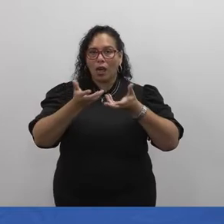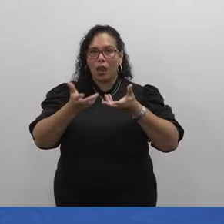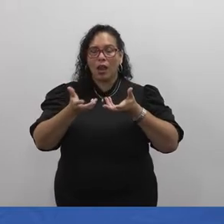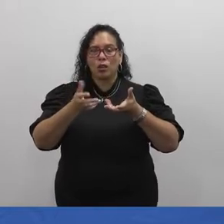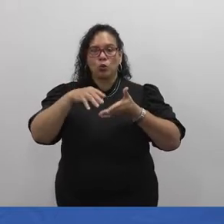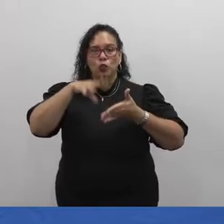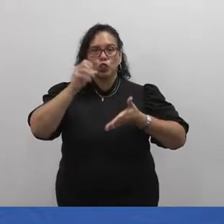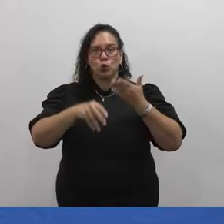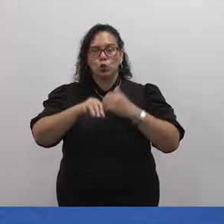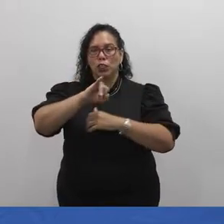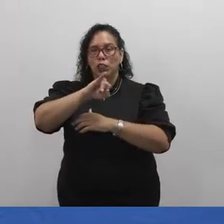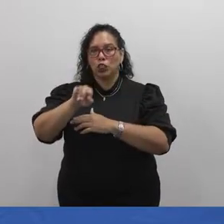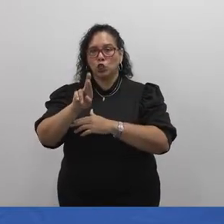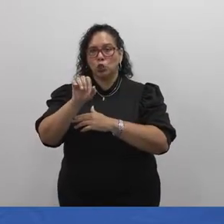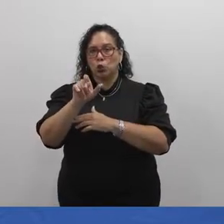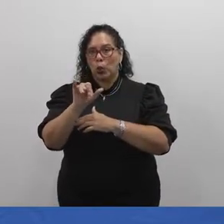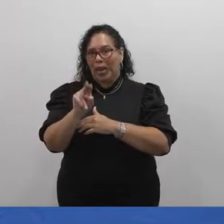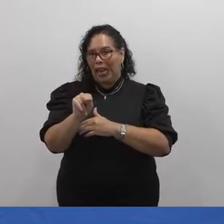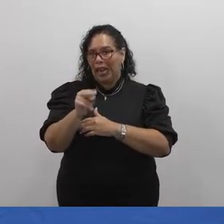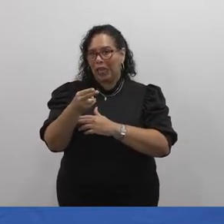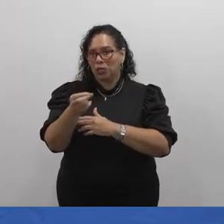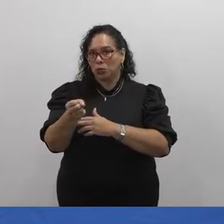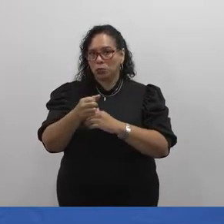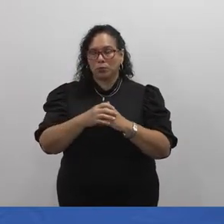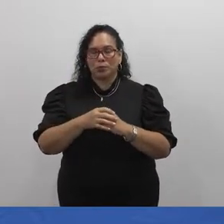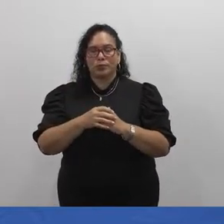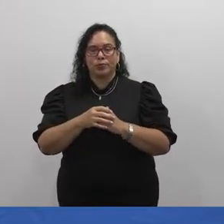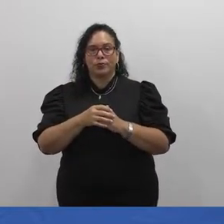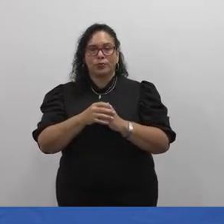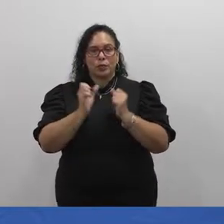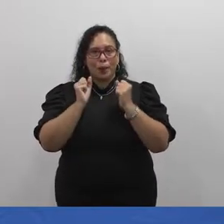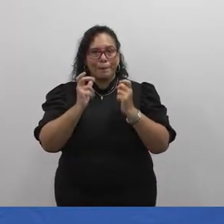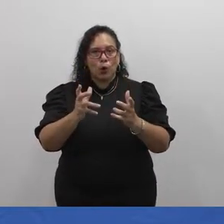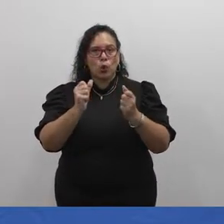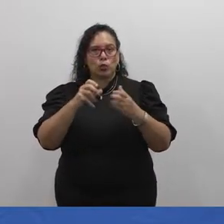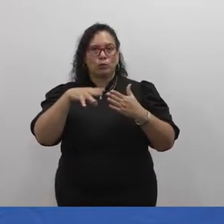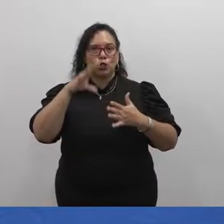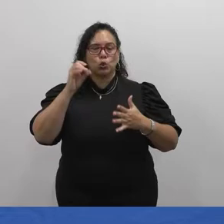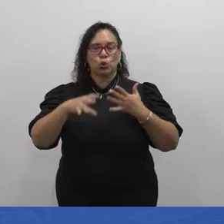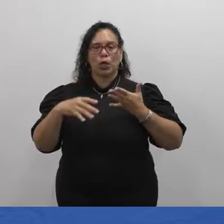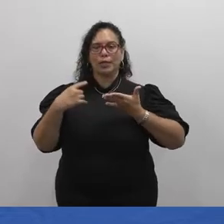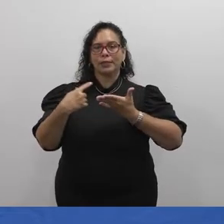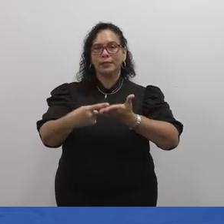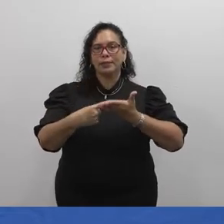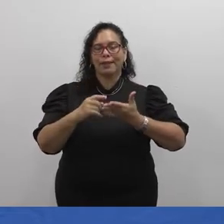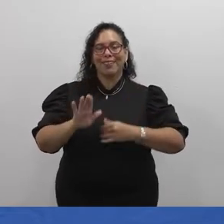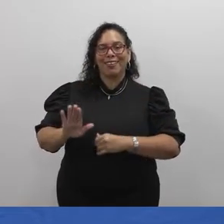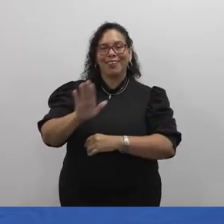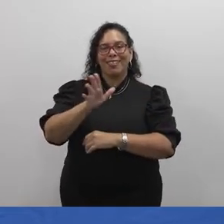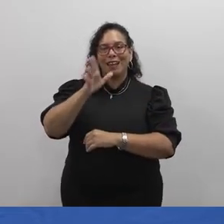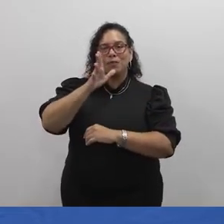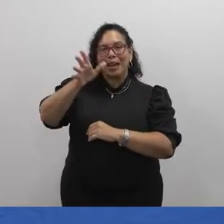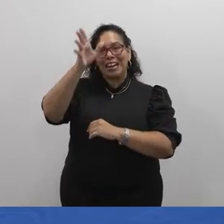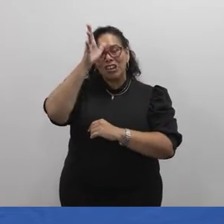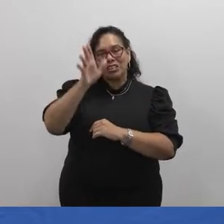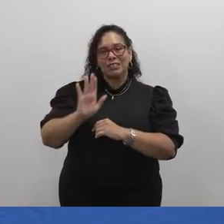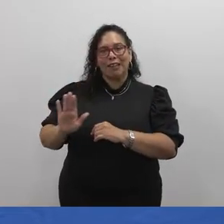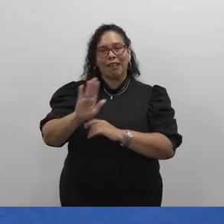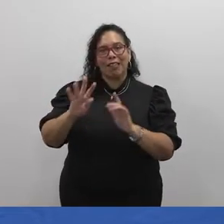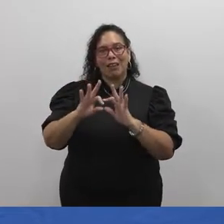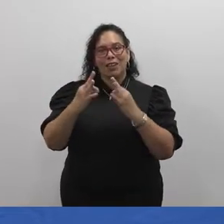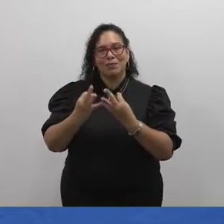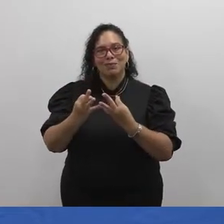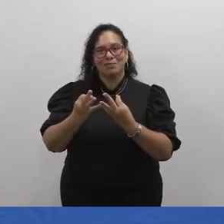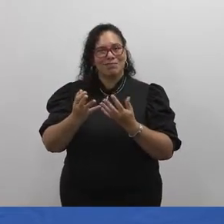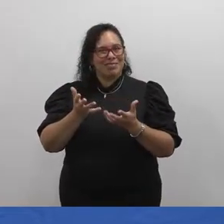the students at Jordan and multiple students talking about their parents and their families